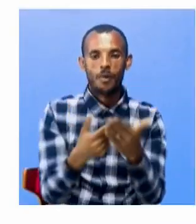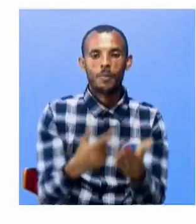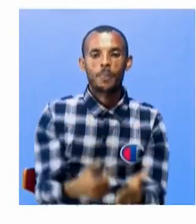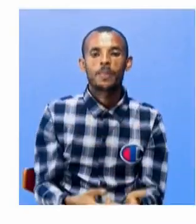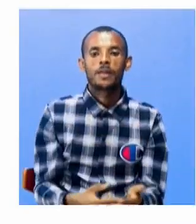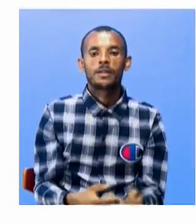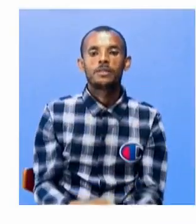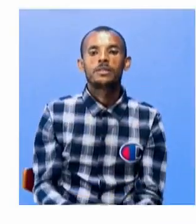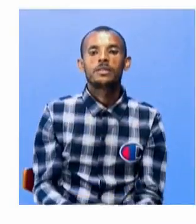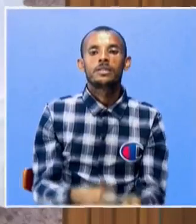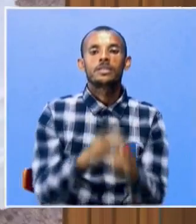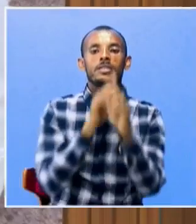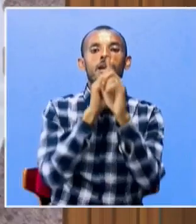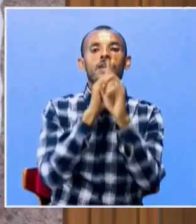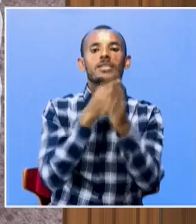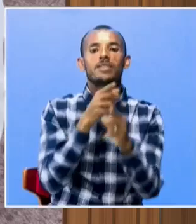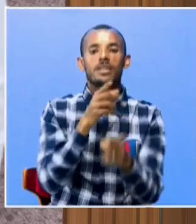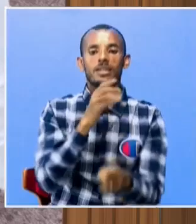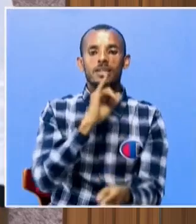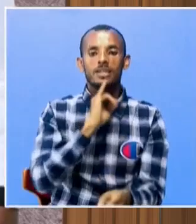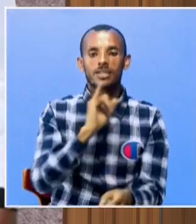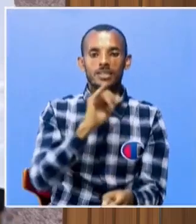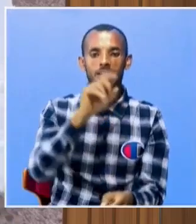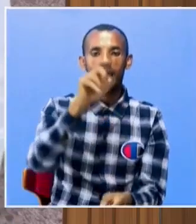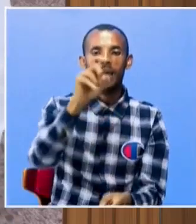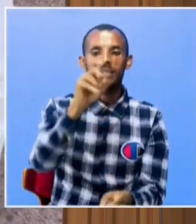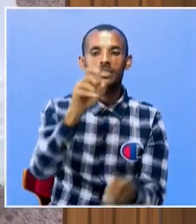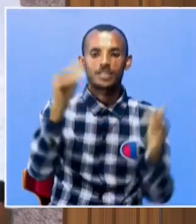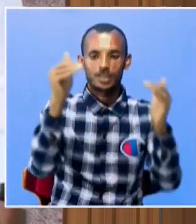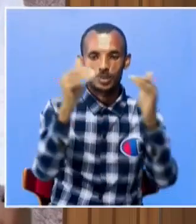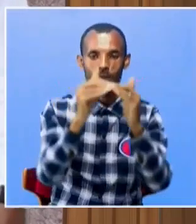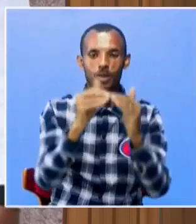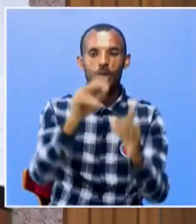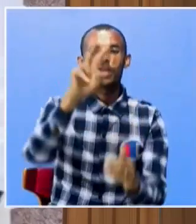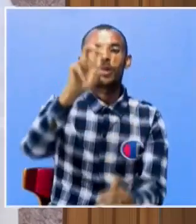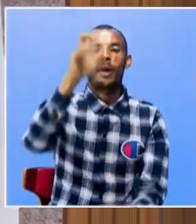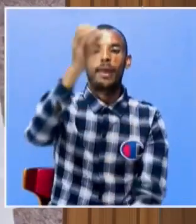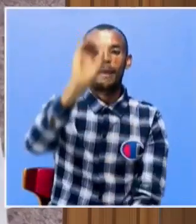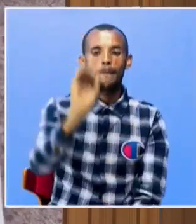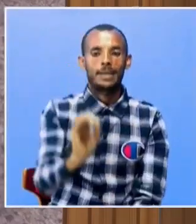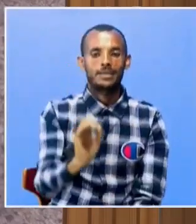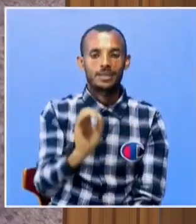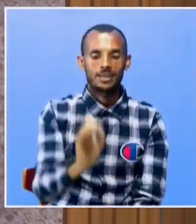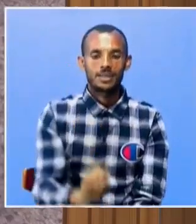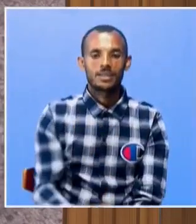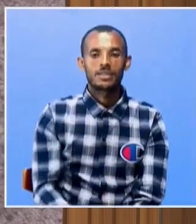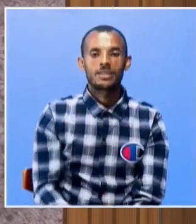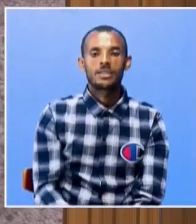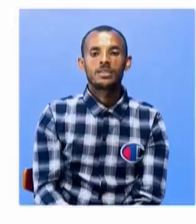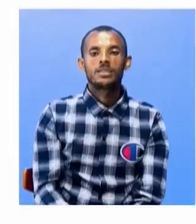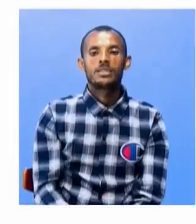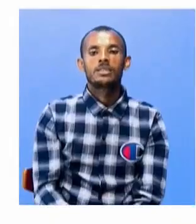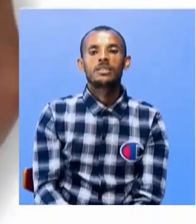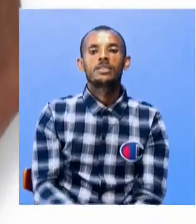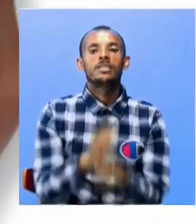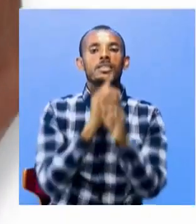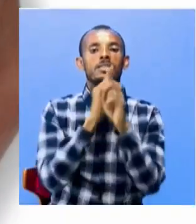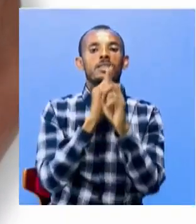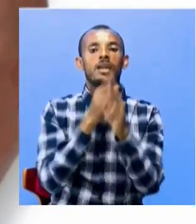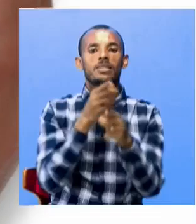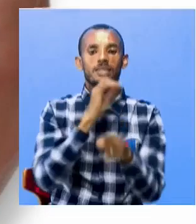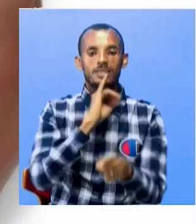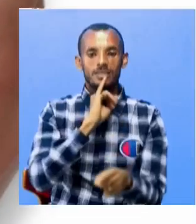the answer will be, x will be 20, so it must be 20%. Therefore, the answer will be